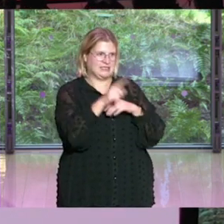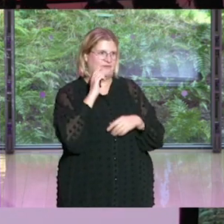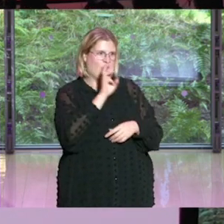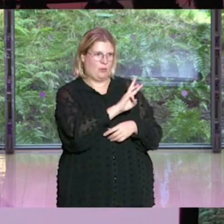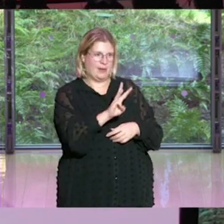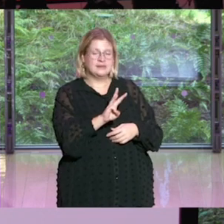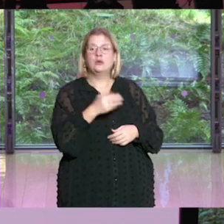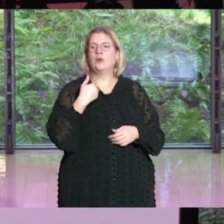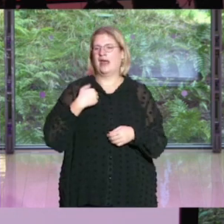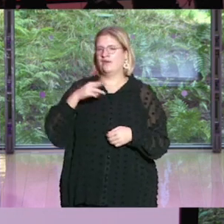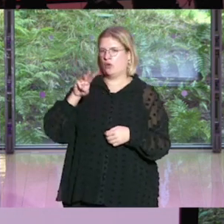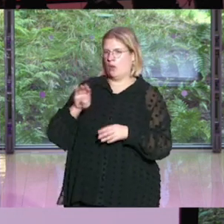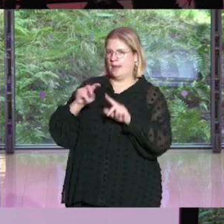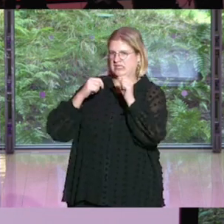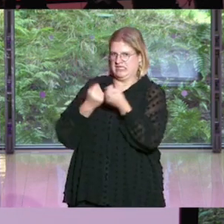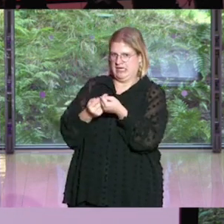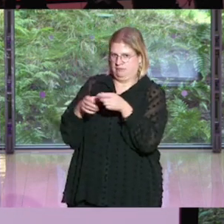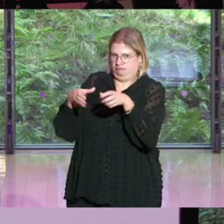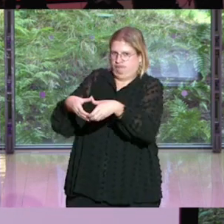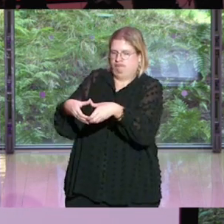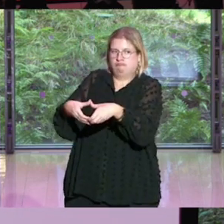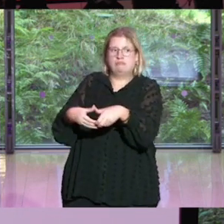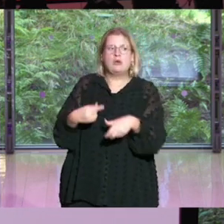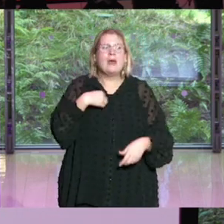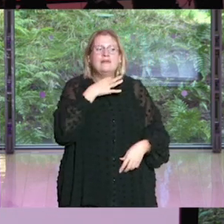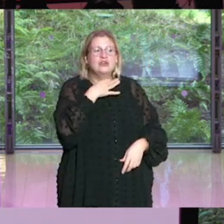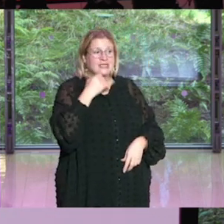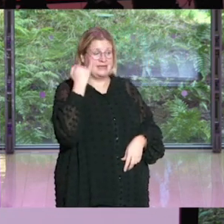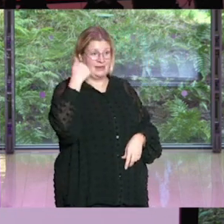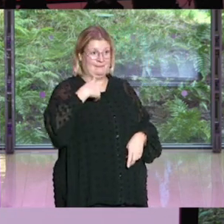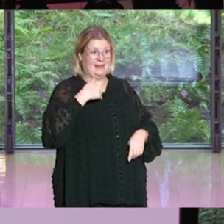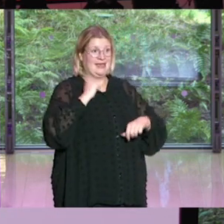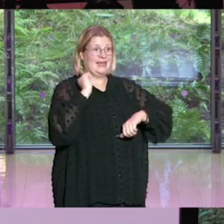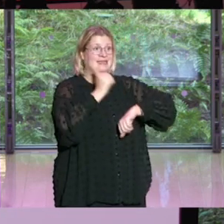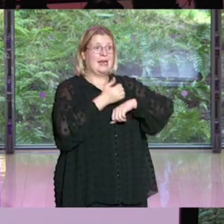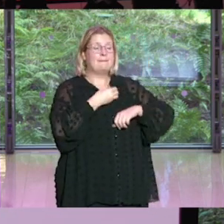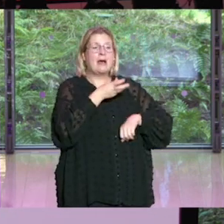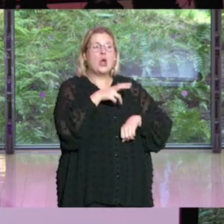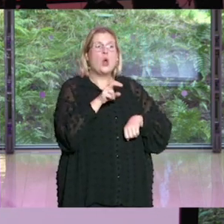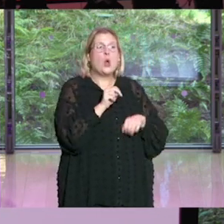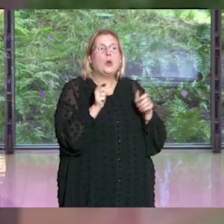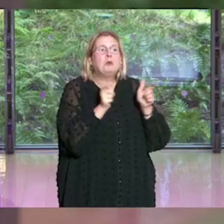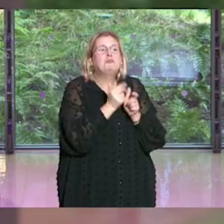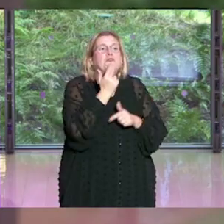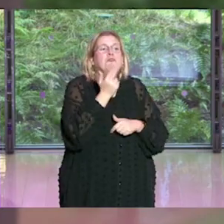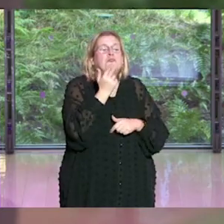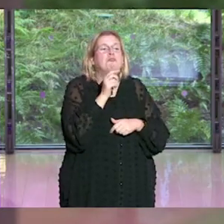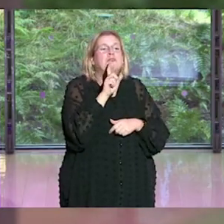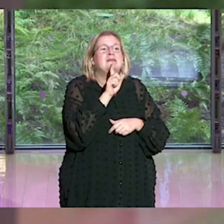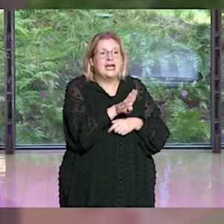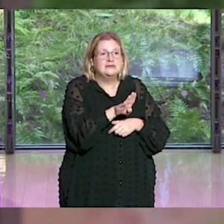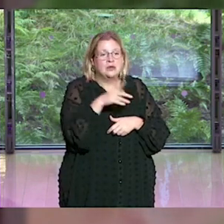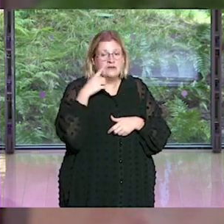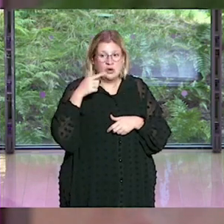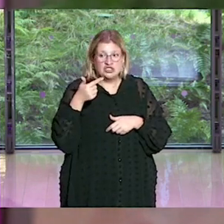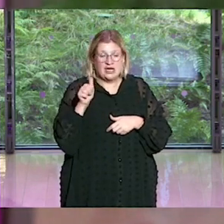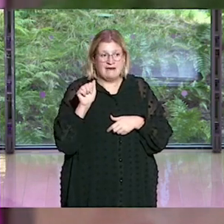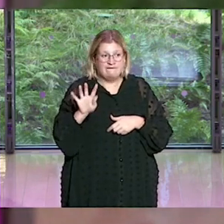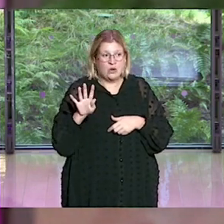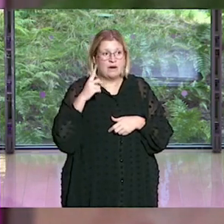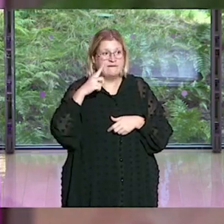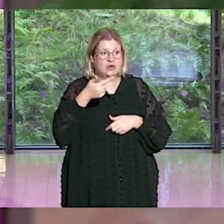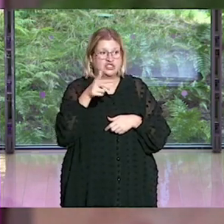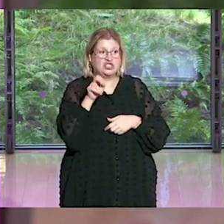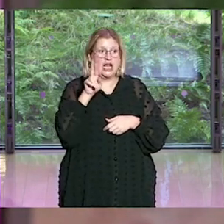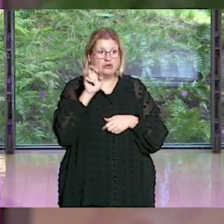web team that does all of that. So I'm wondering if I could set up my own little dashboard in GA4 for the genres that I